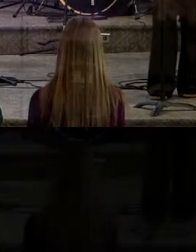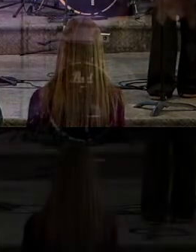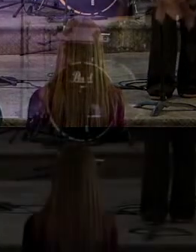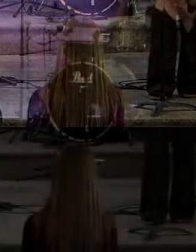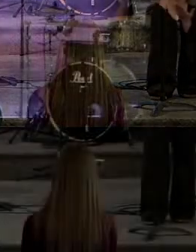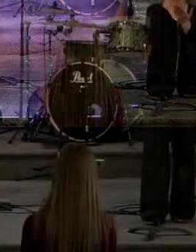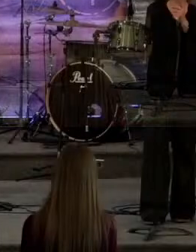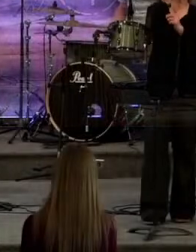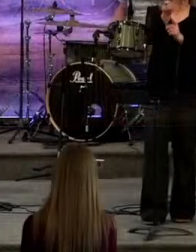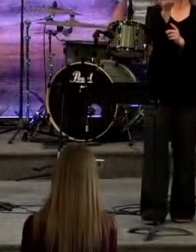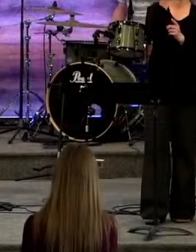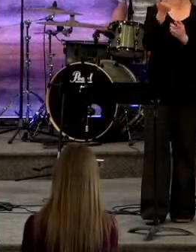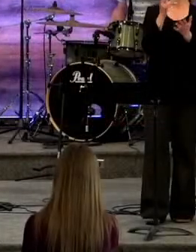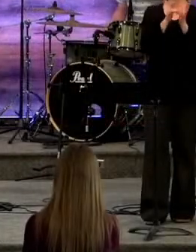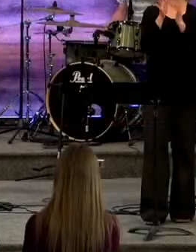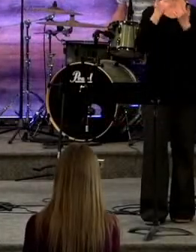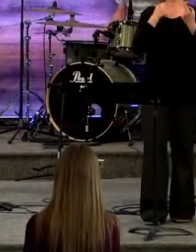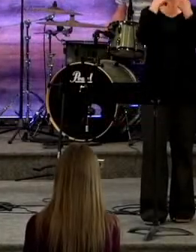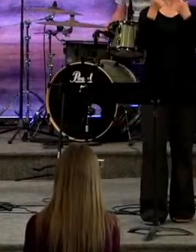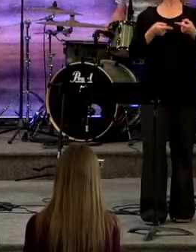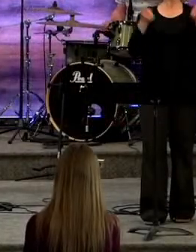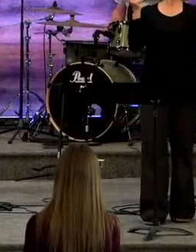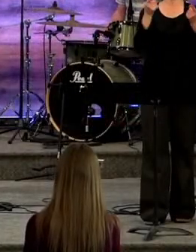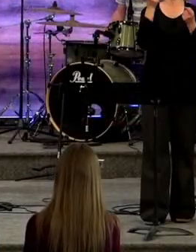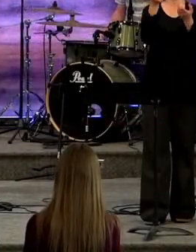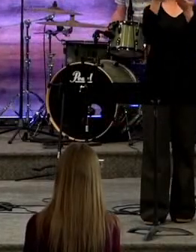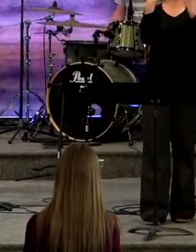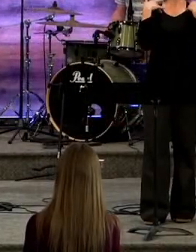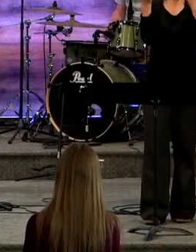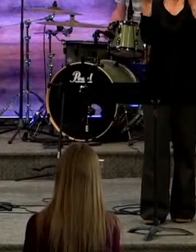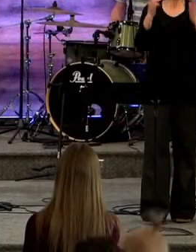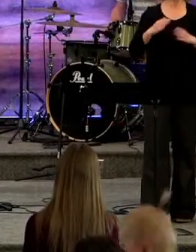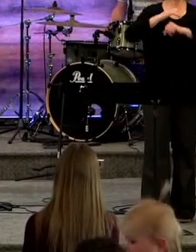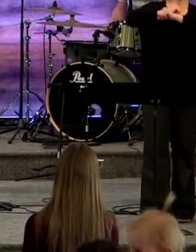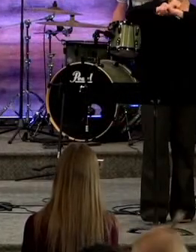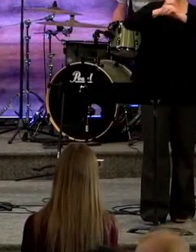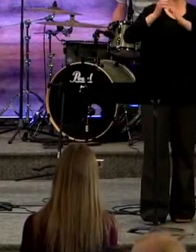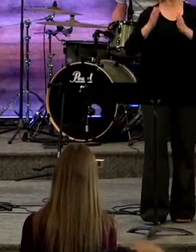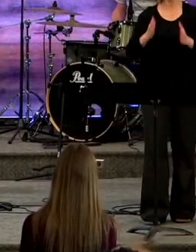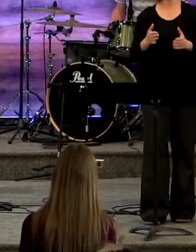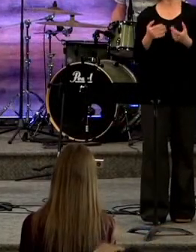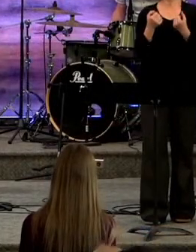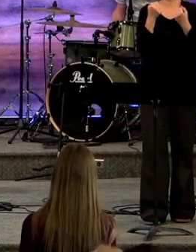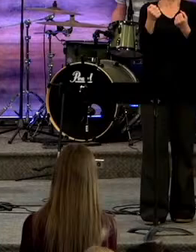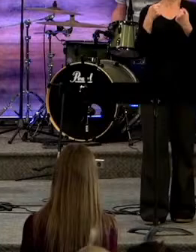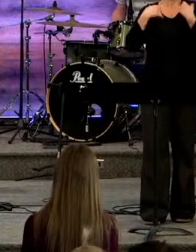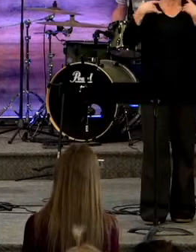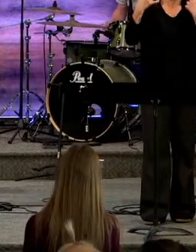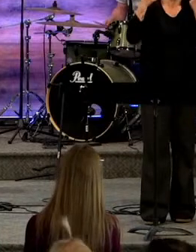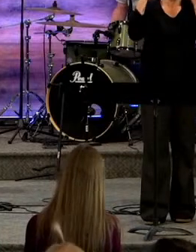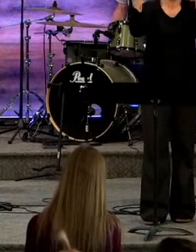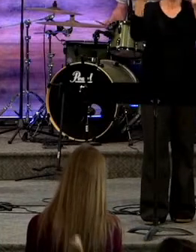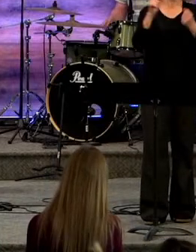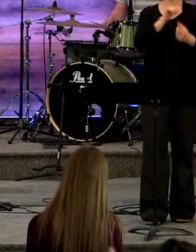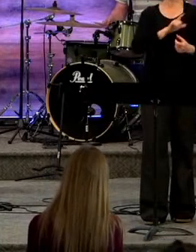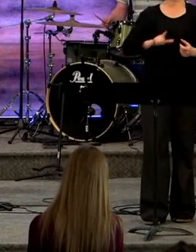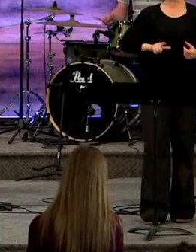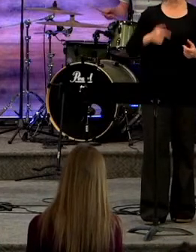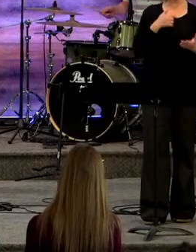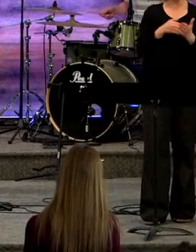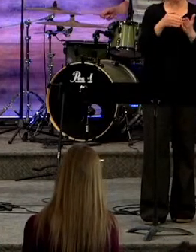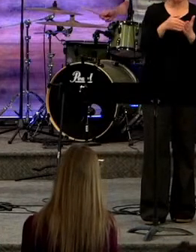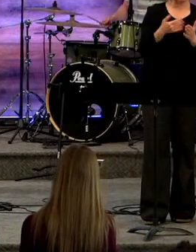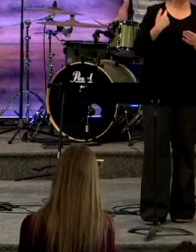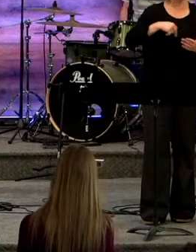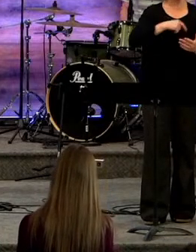who you are. Jesus, we declare that you are healer, defender, strong and mighty. And Lord, it is often when